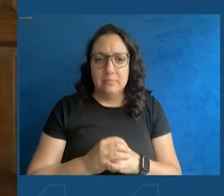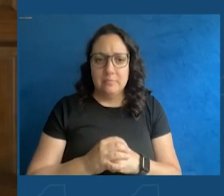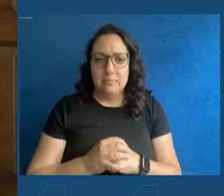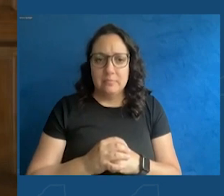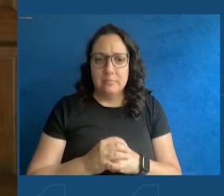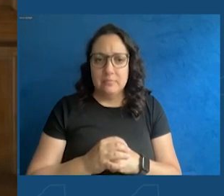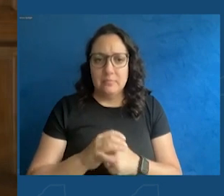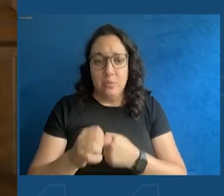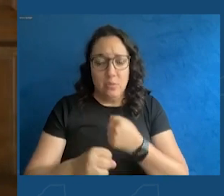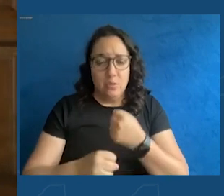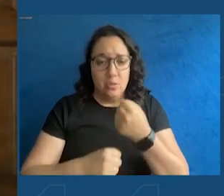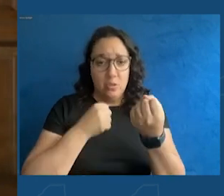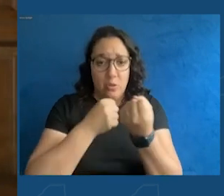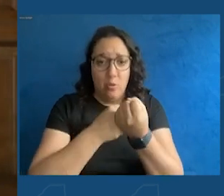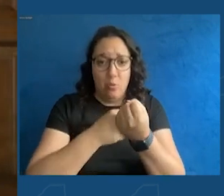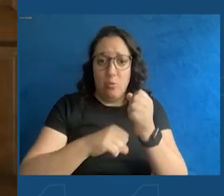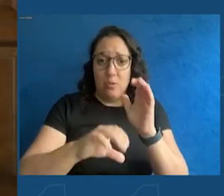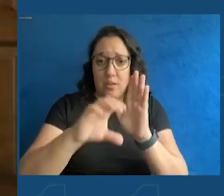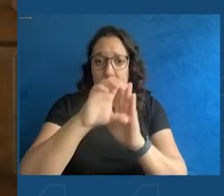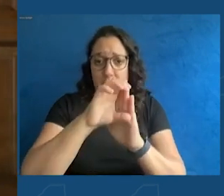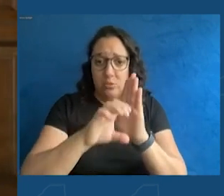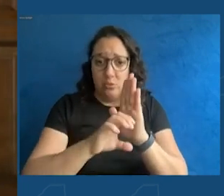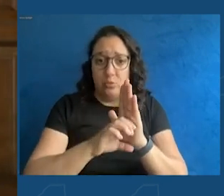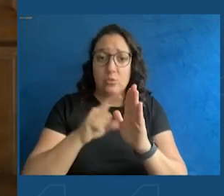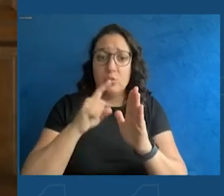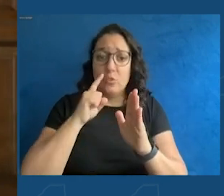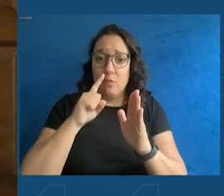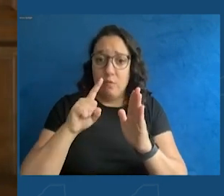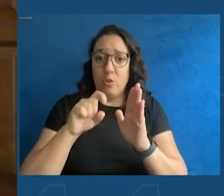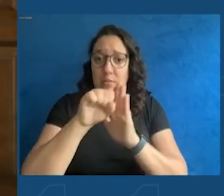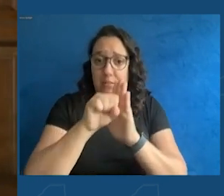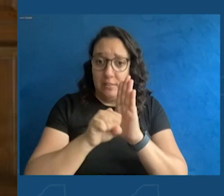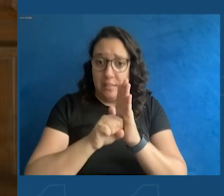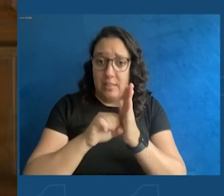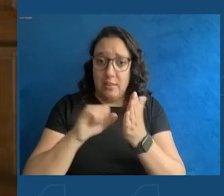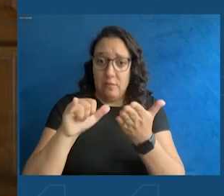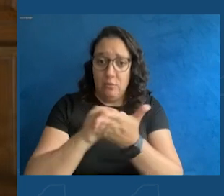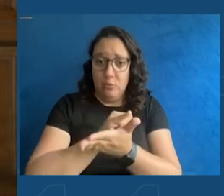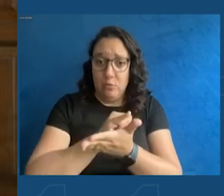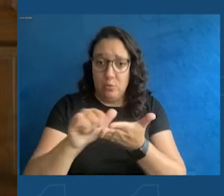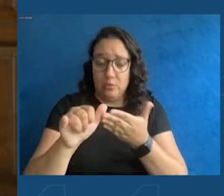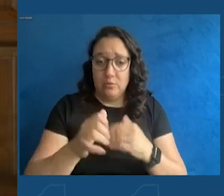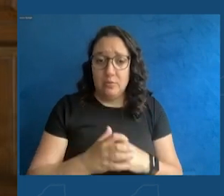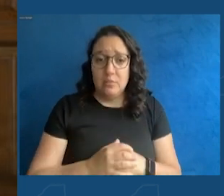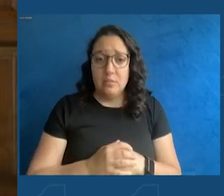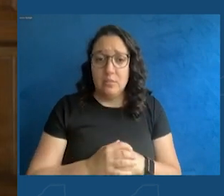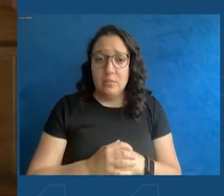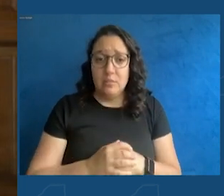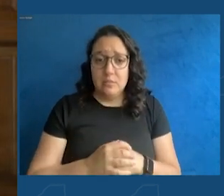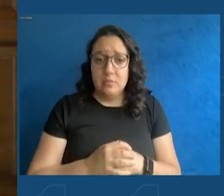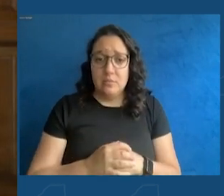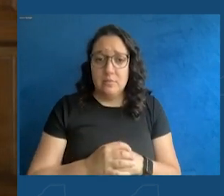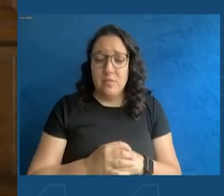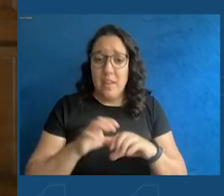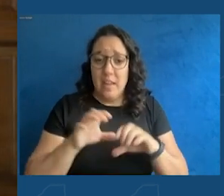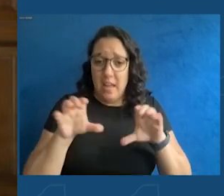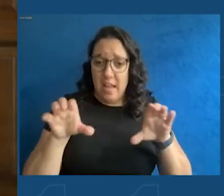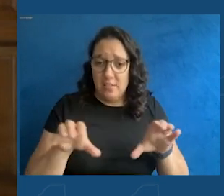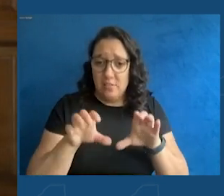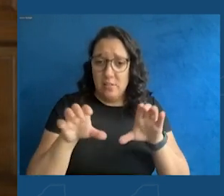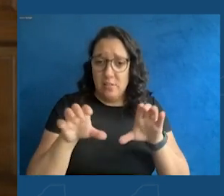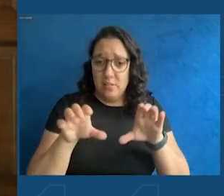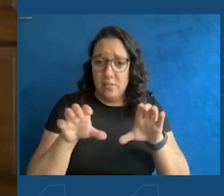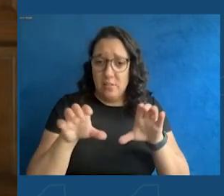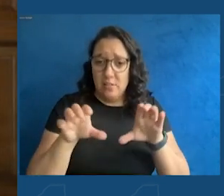the State of New York, and to uphold the Constitution of the State of New York, and to fulfill the duties of the office and to fulfill the duties of